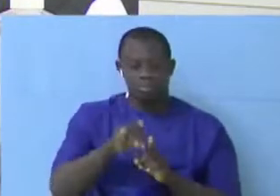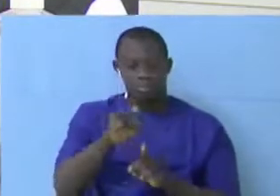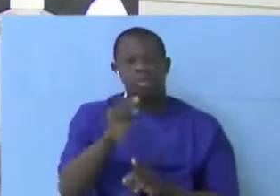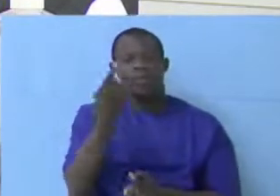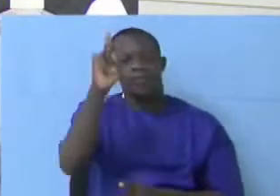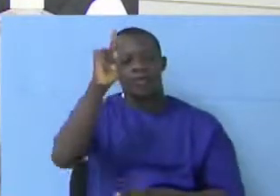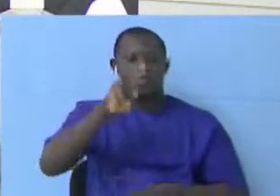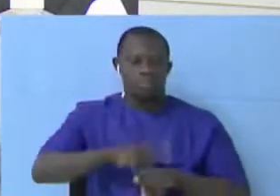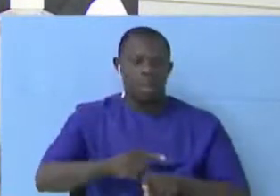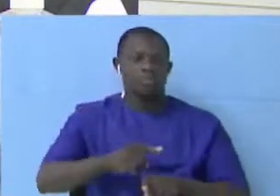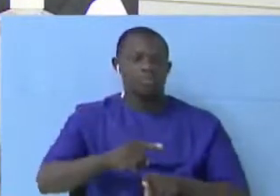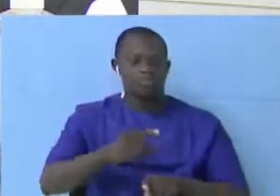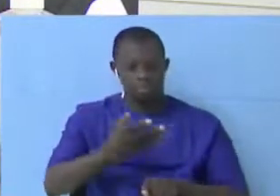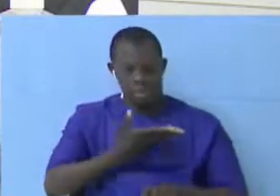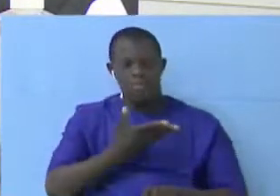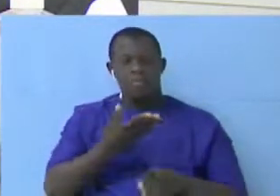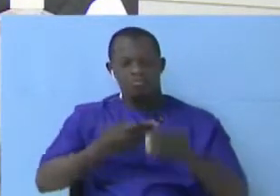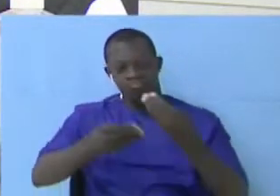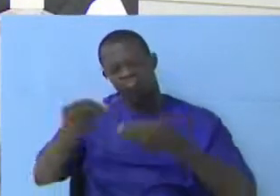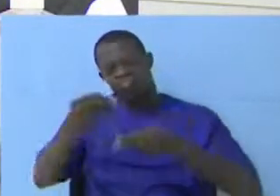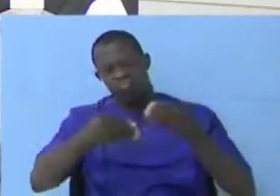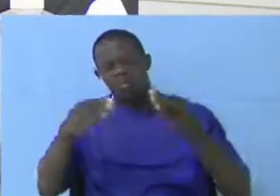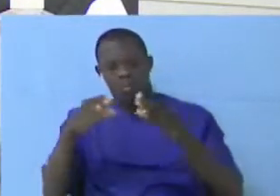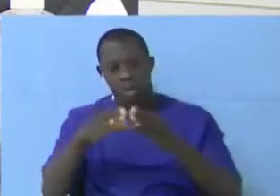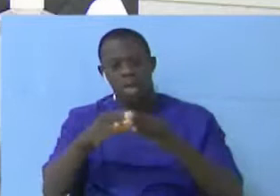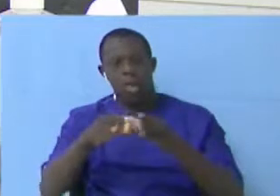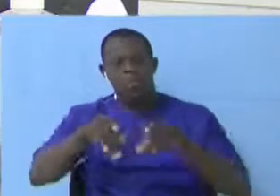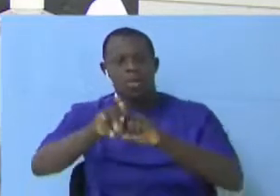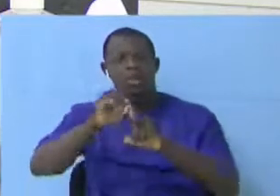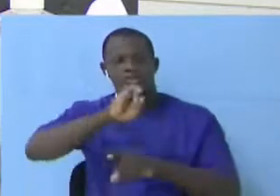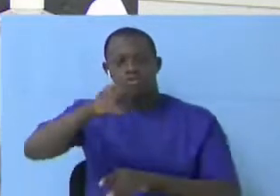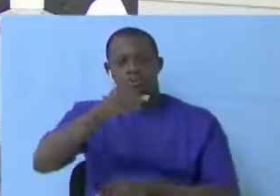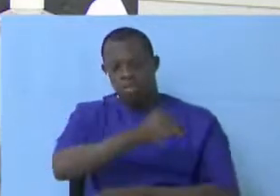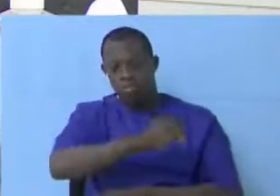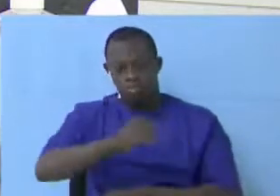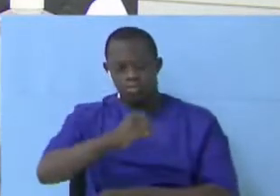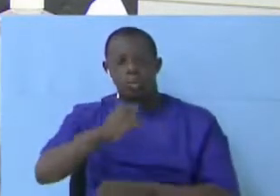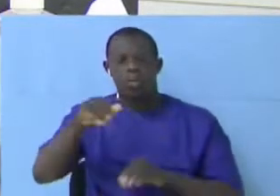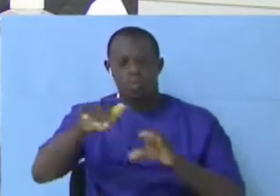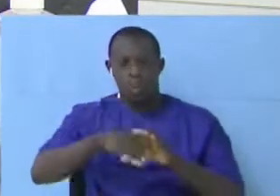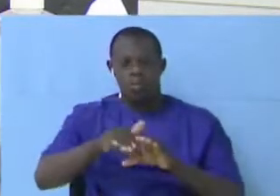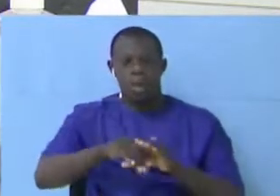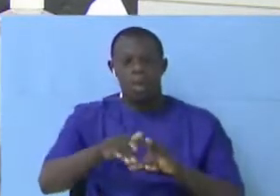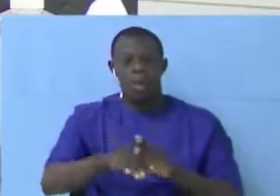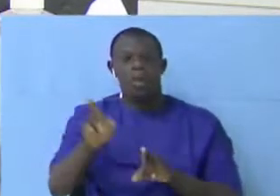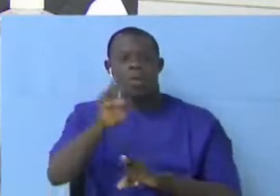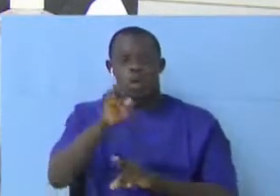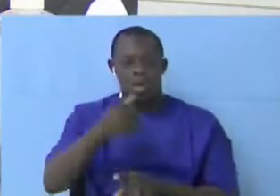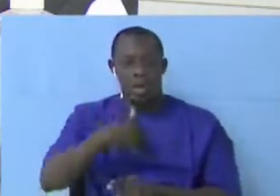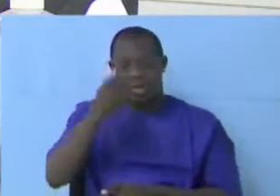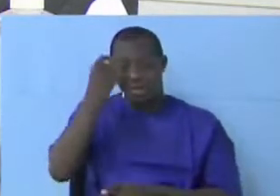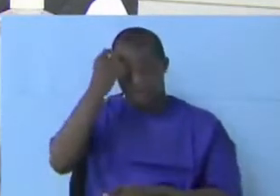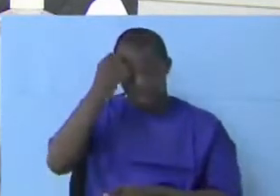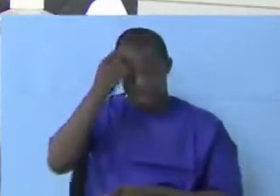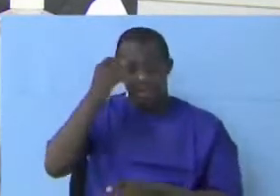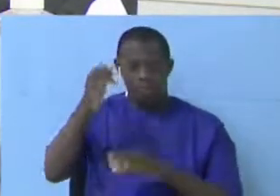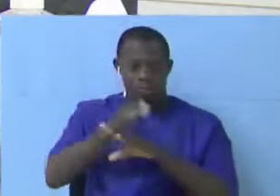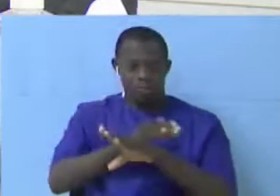sinya float mi alon ko nin jongula tata dulakli. My impressions were nami mira wala nyindi